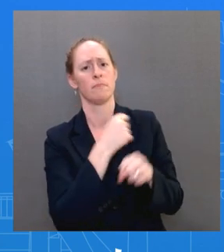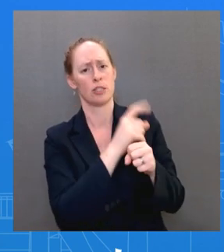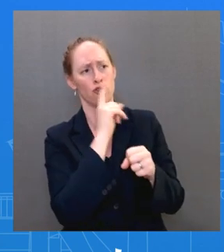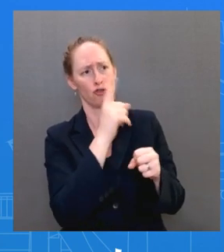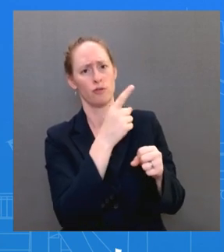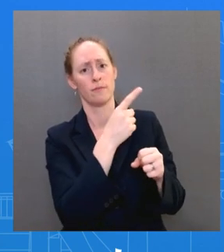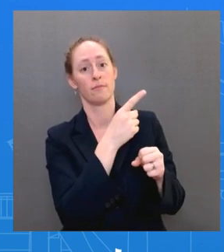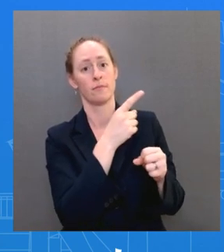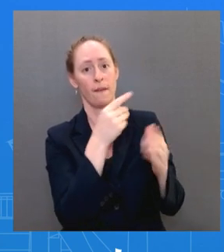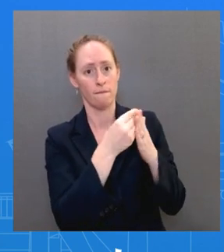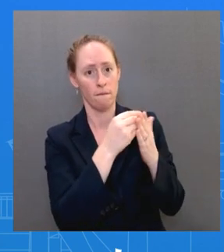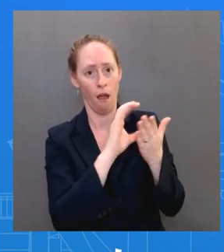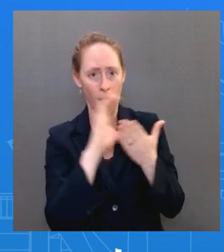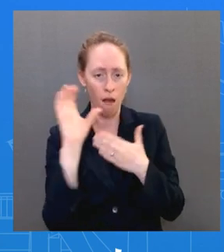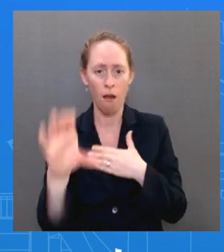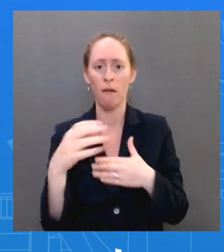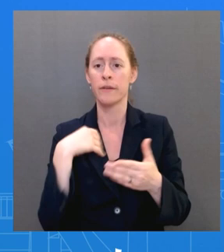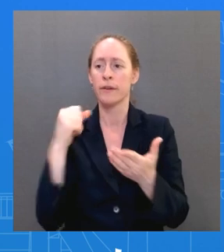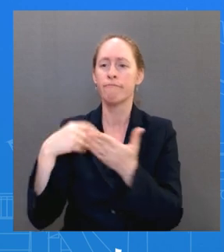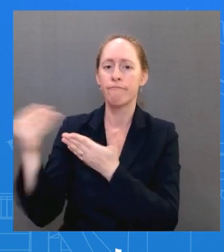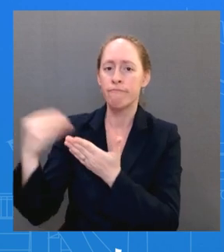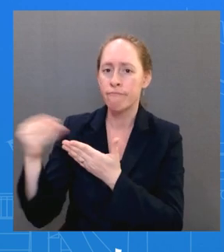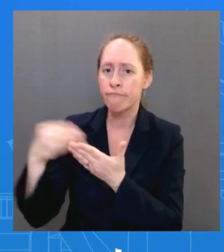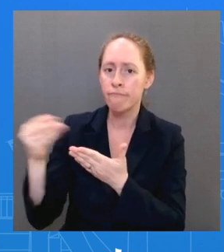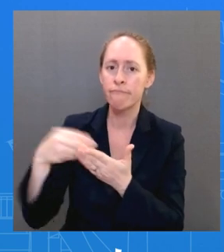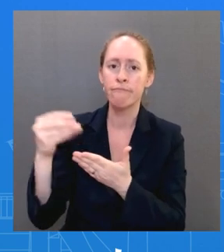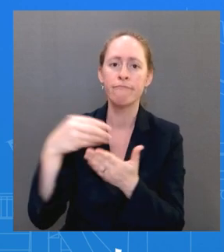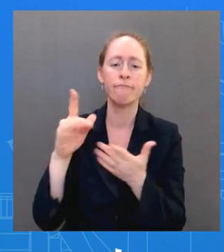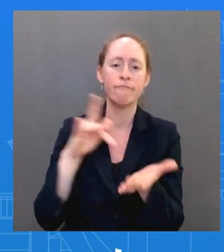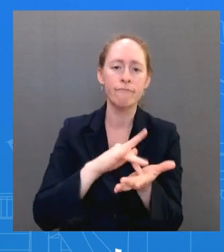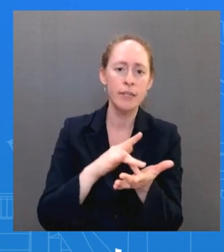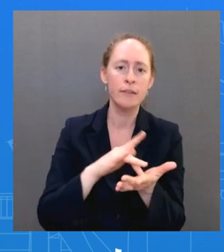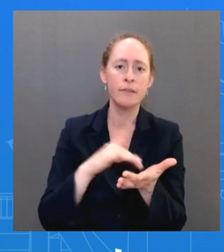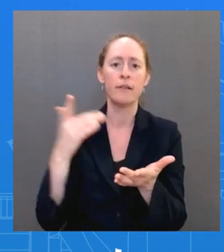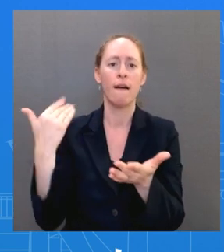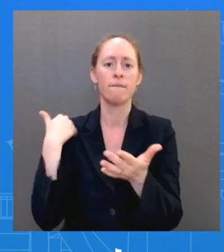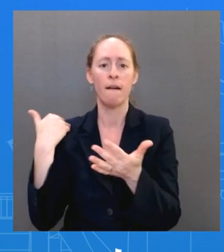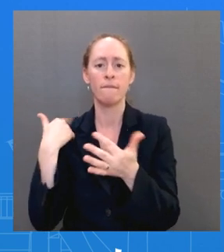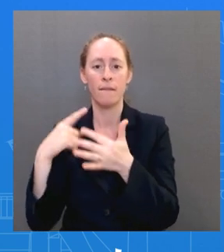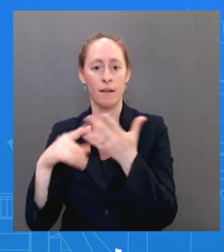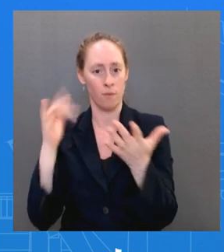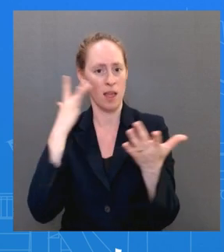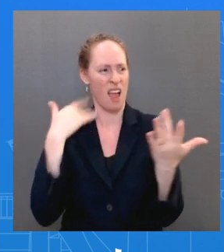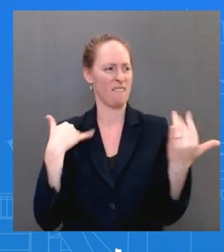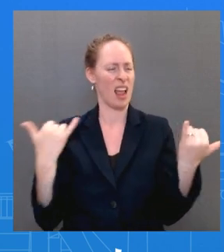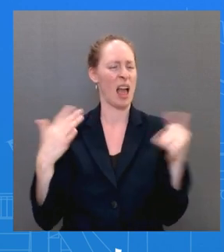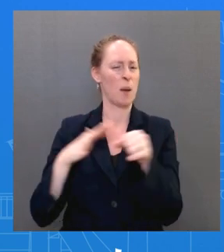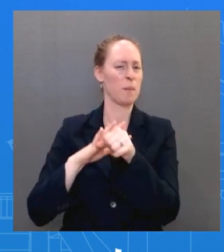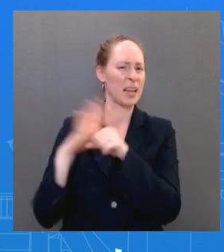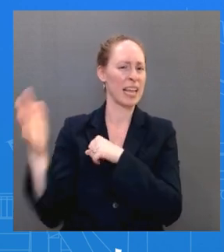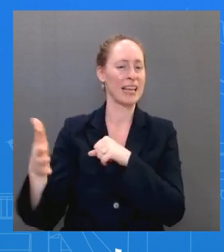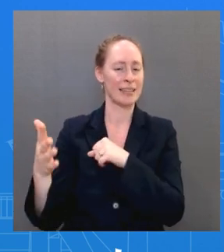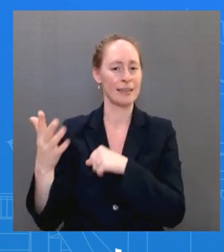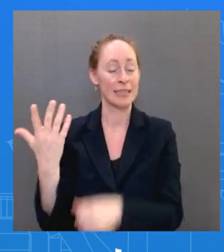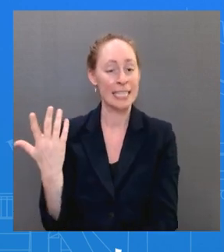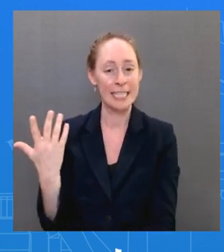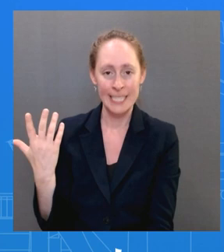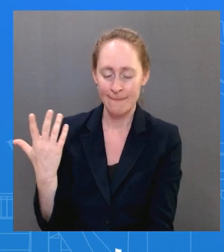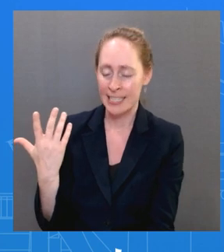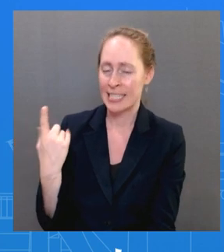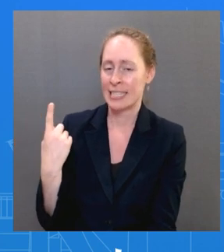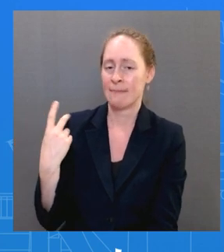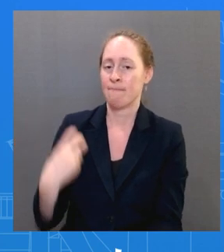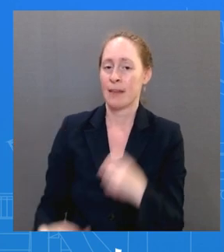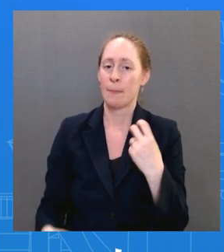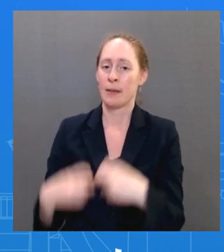that's one of the reasons we have plenty of vaccines right now. But the problem is that we need to continue this effort. The reason we